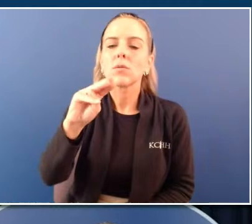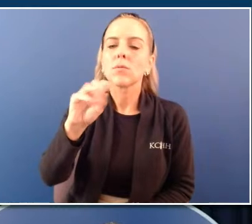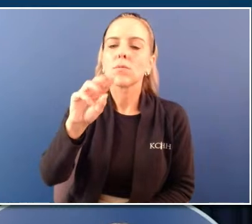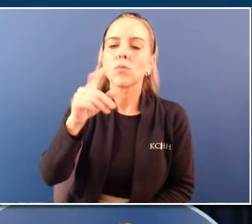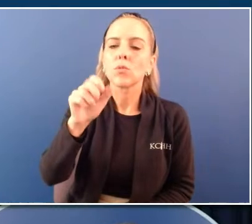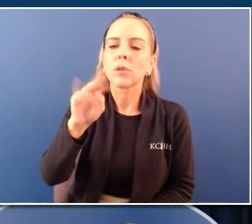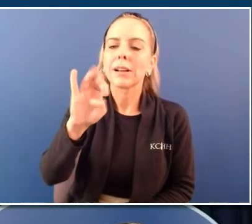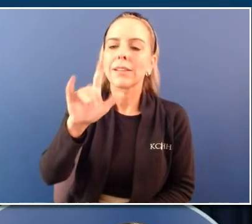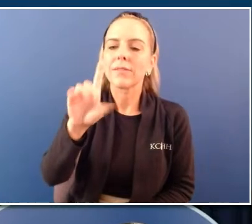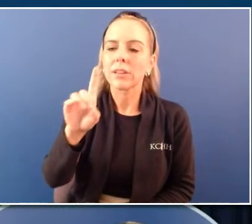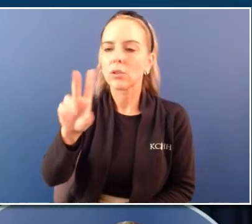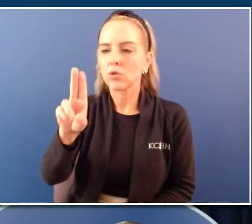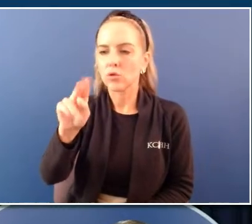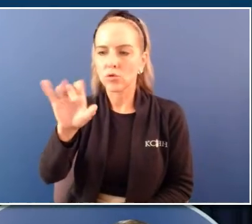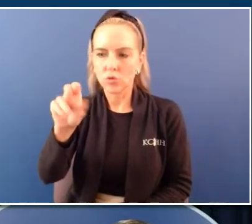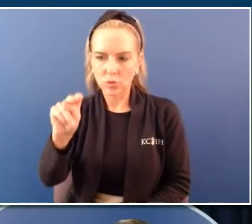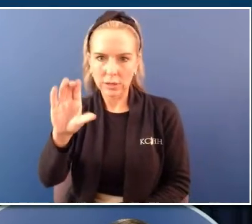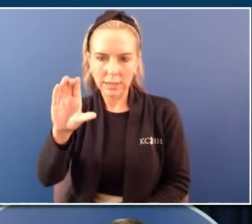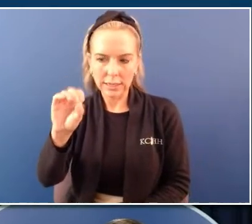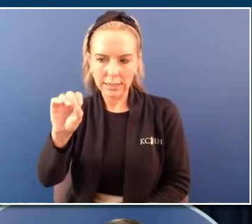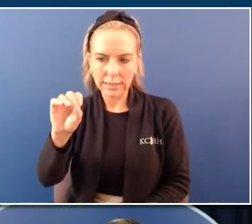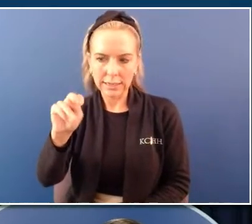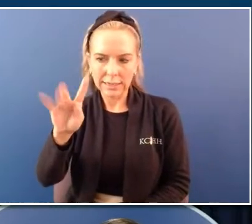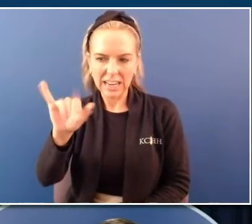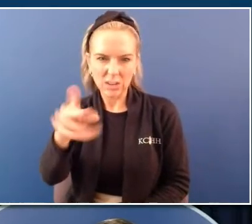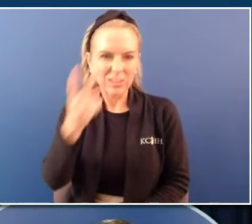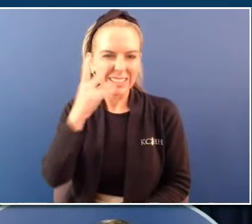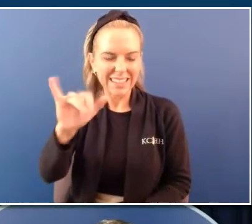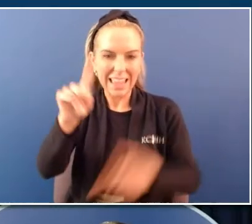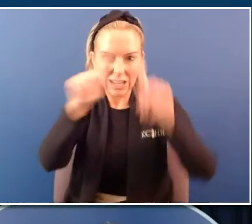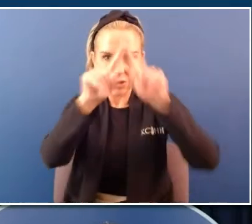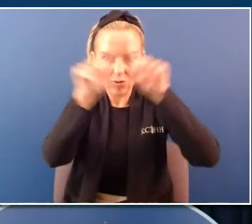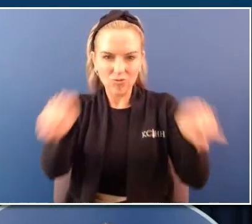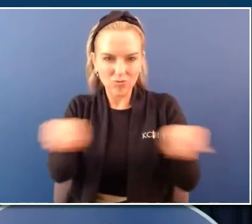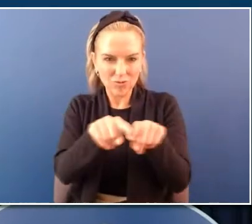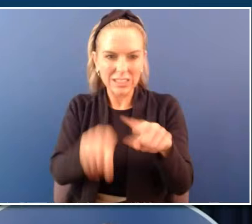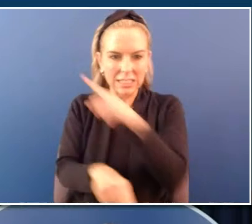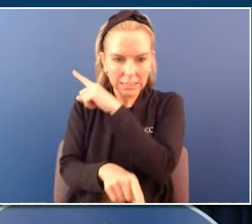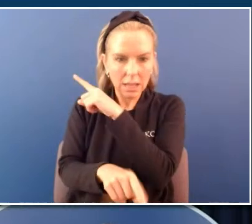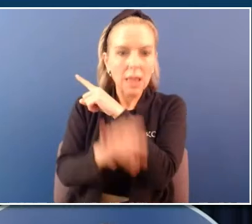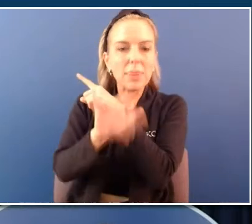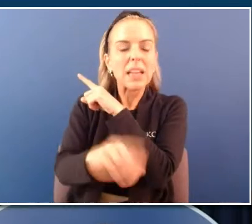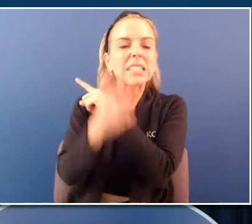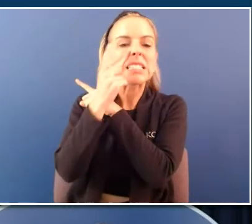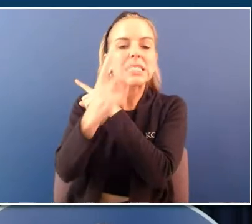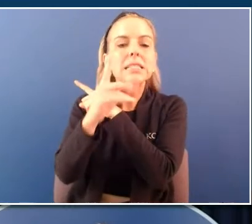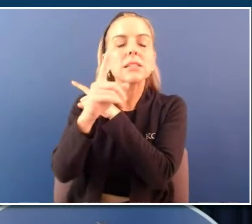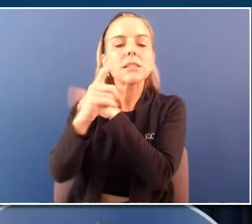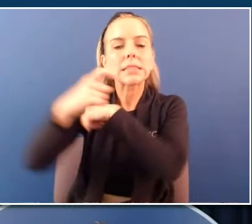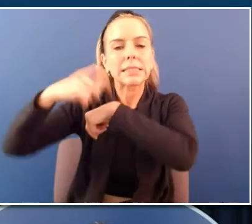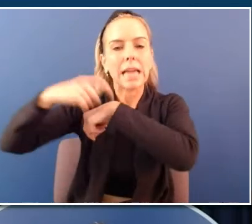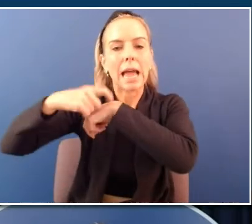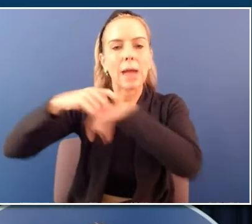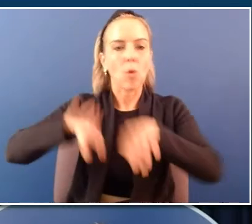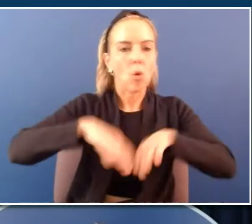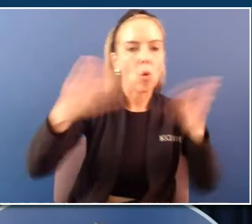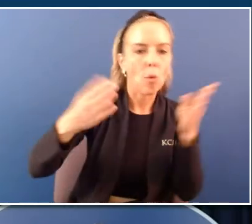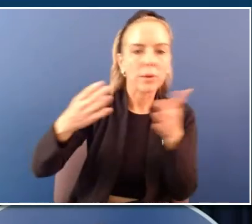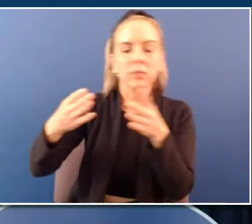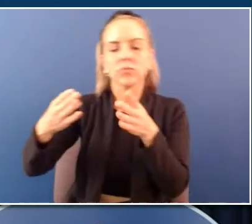Union County. These details are on the screen along with the hours that you can visit those